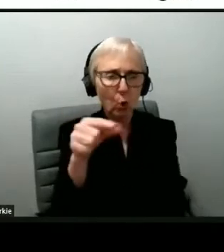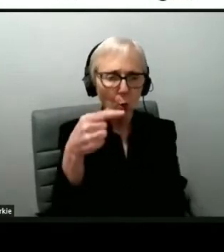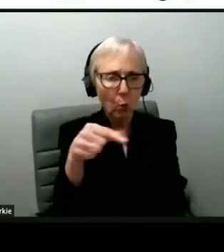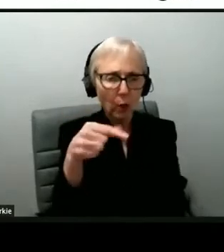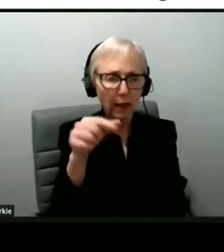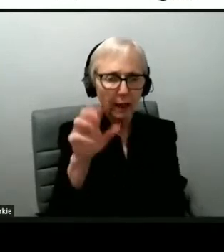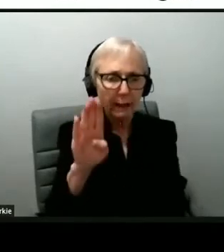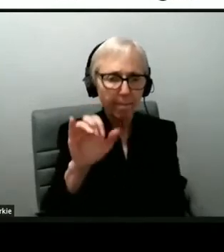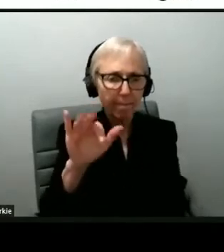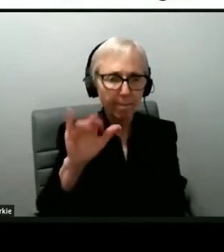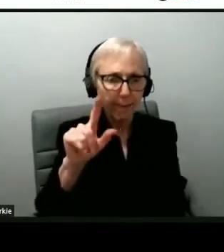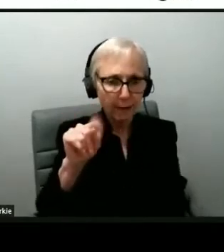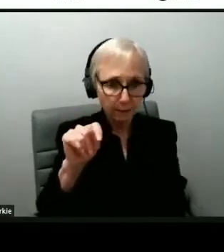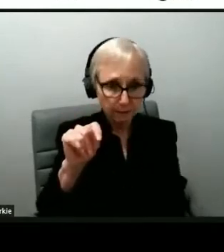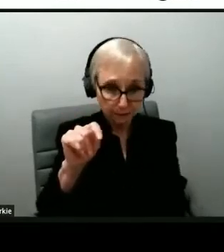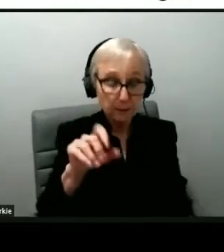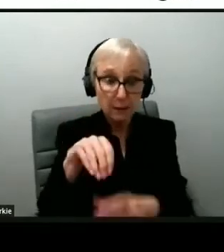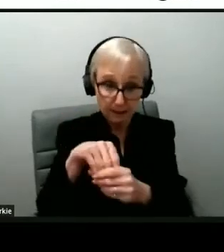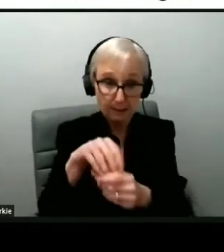currently.